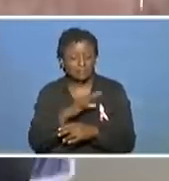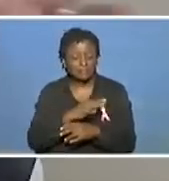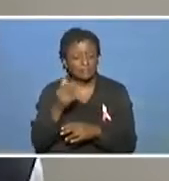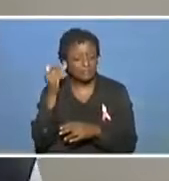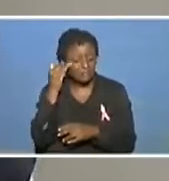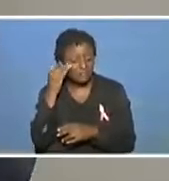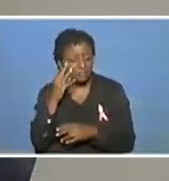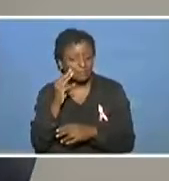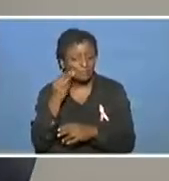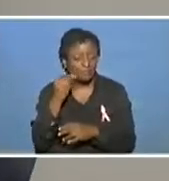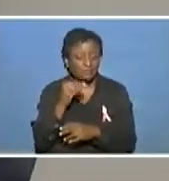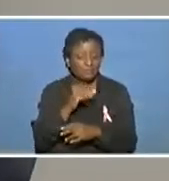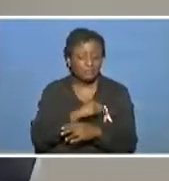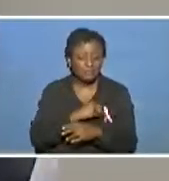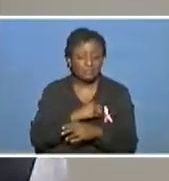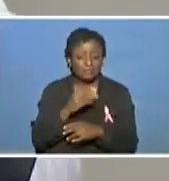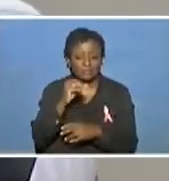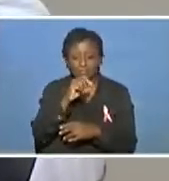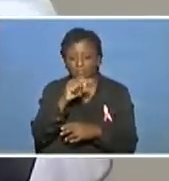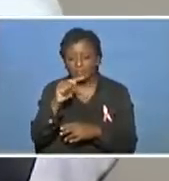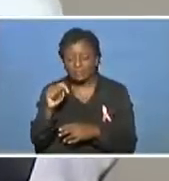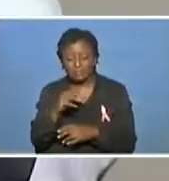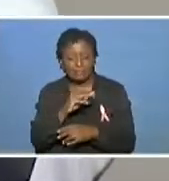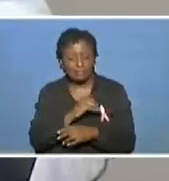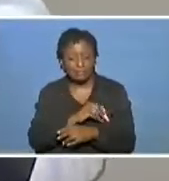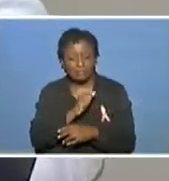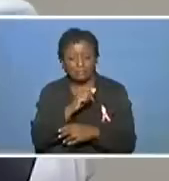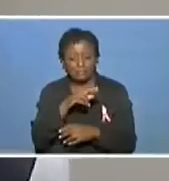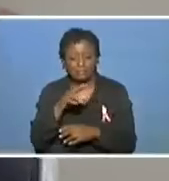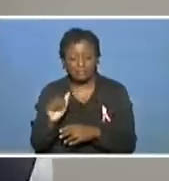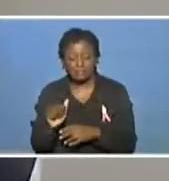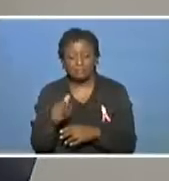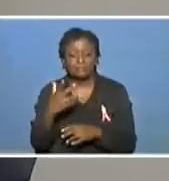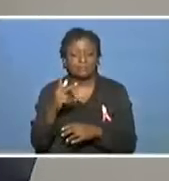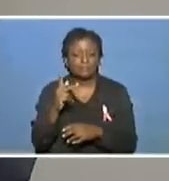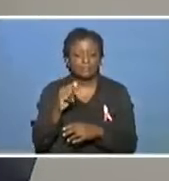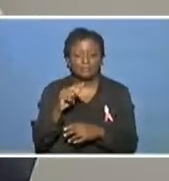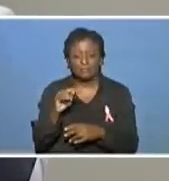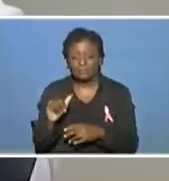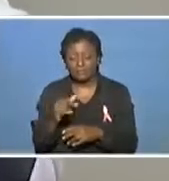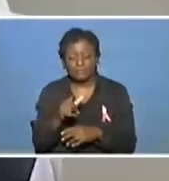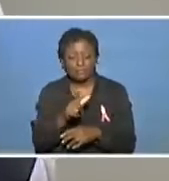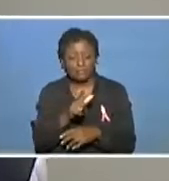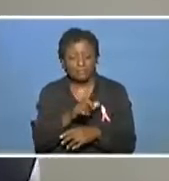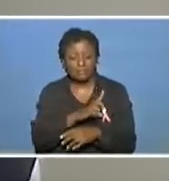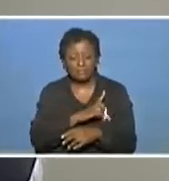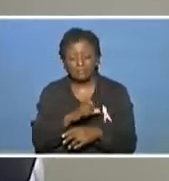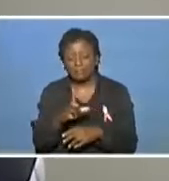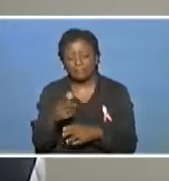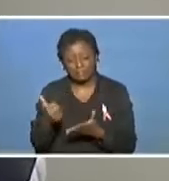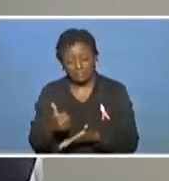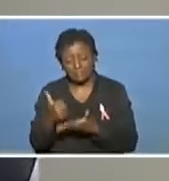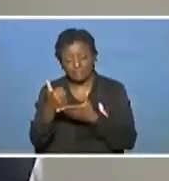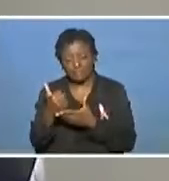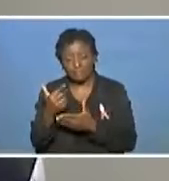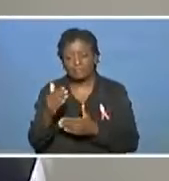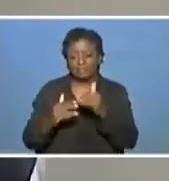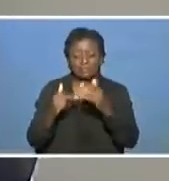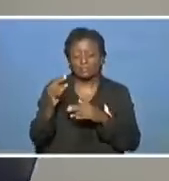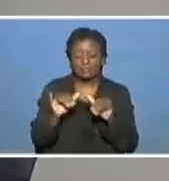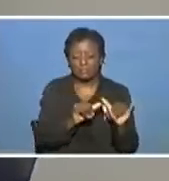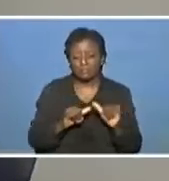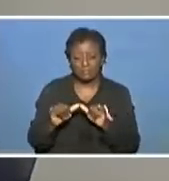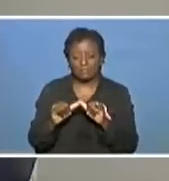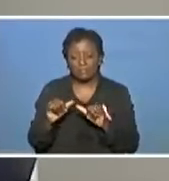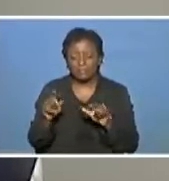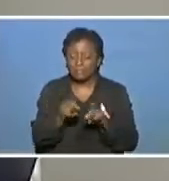Malcolm, Matt Mora, Katie Longley. They helped build the standard. Even before them, we had Dorothy Panzer.